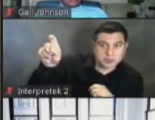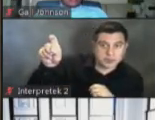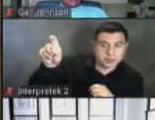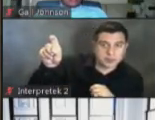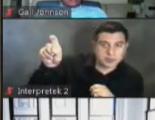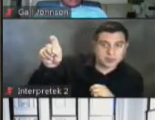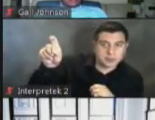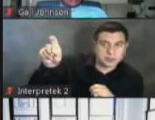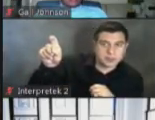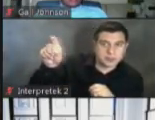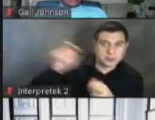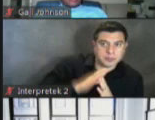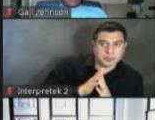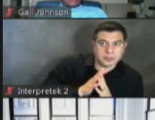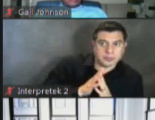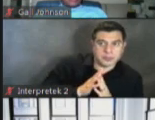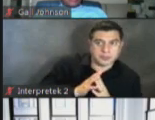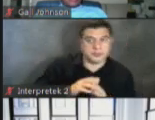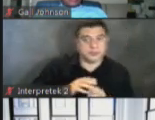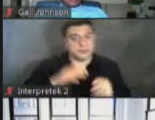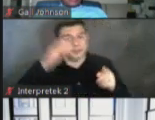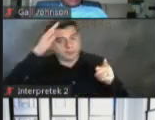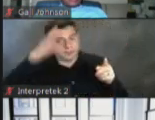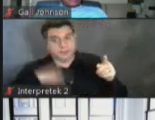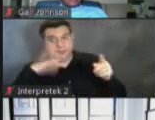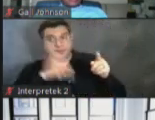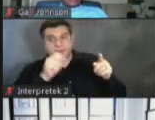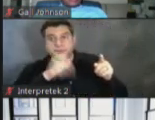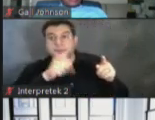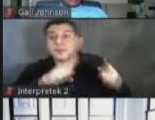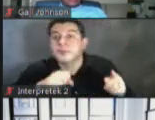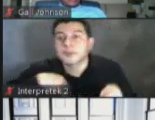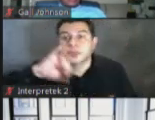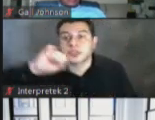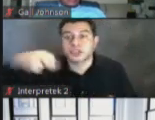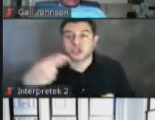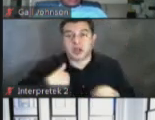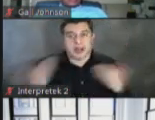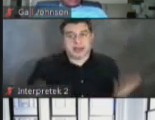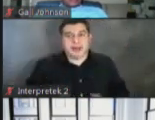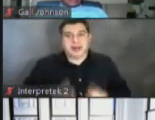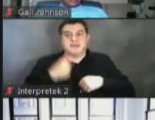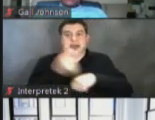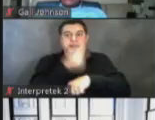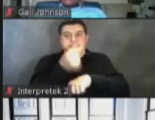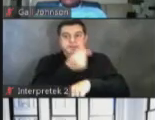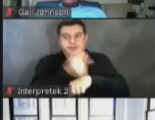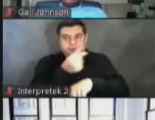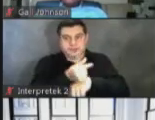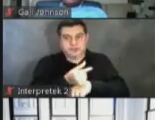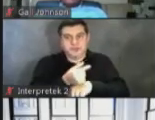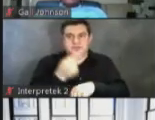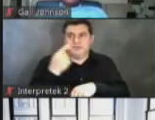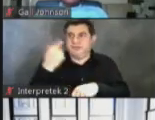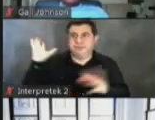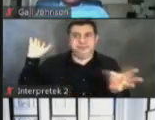Yes. My name is Joshua Ney. I've been a Gainesville resident for way too long, 26 years now, and I've